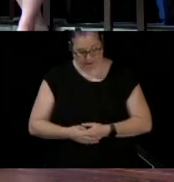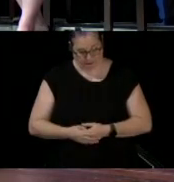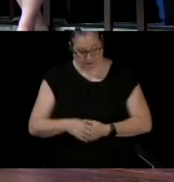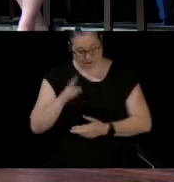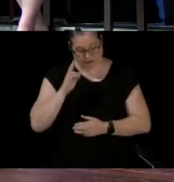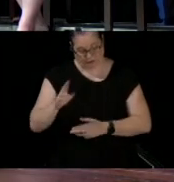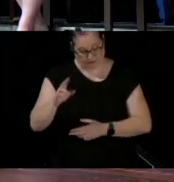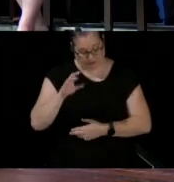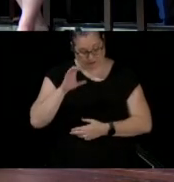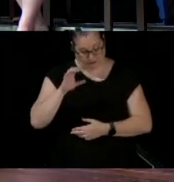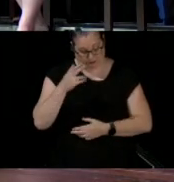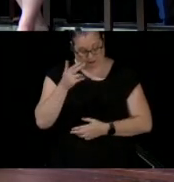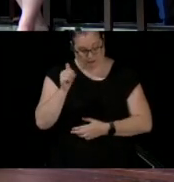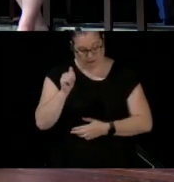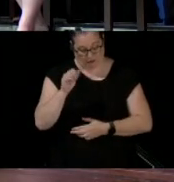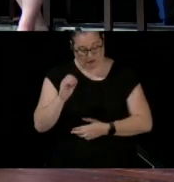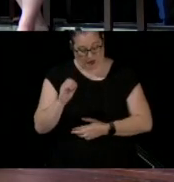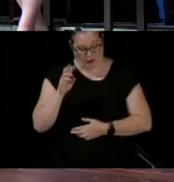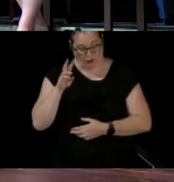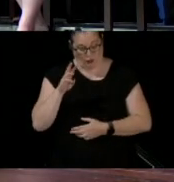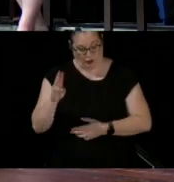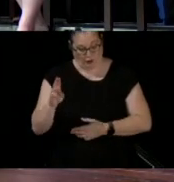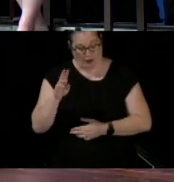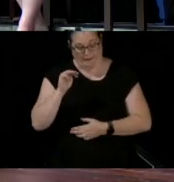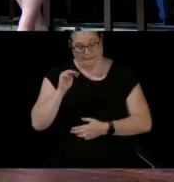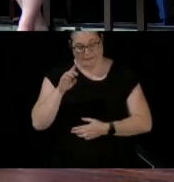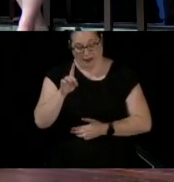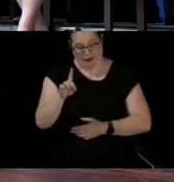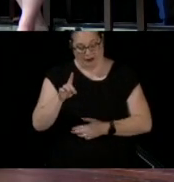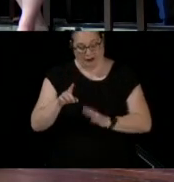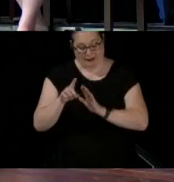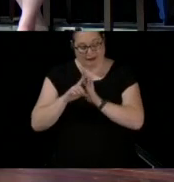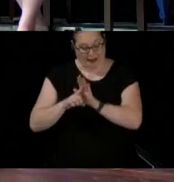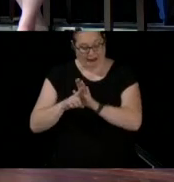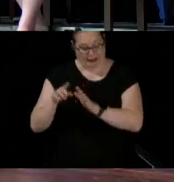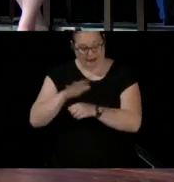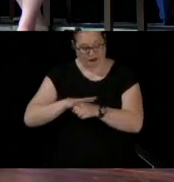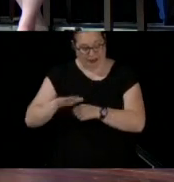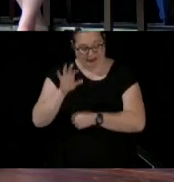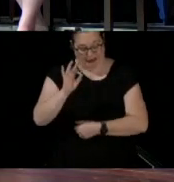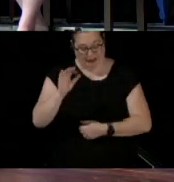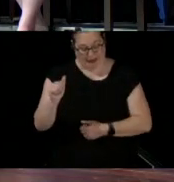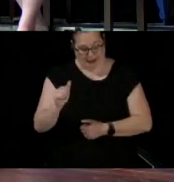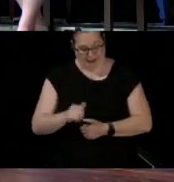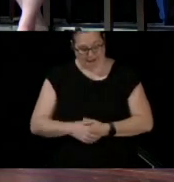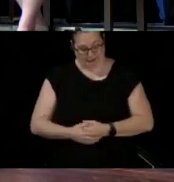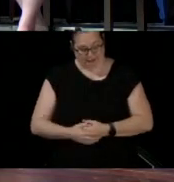The Honorable Chow Wu, Maryland State Delegate, District 9A.